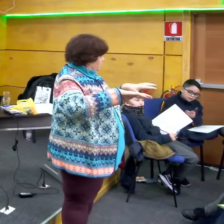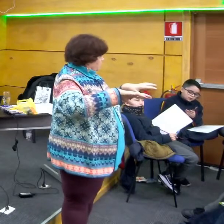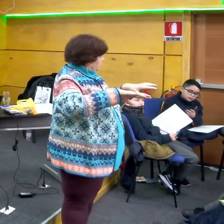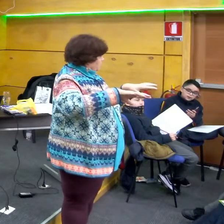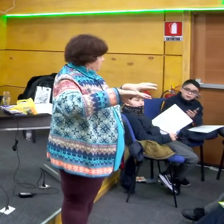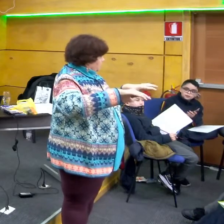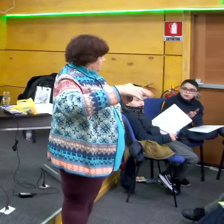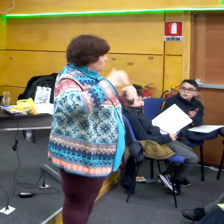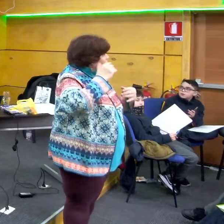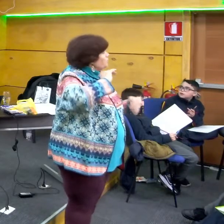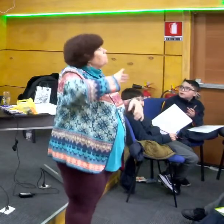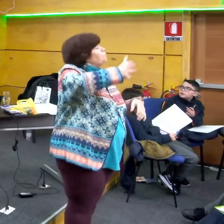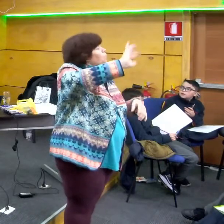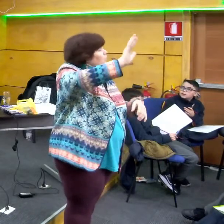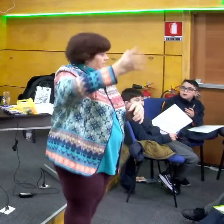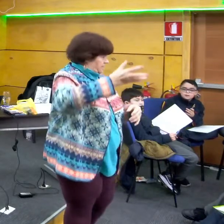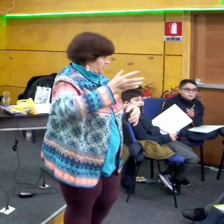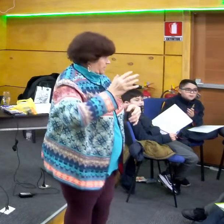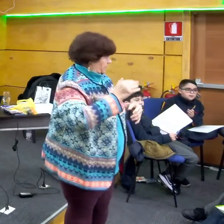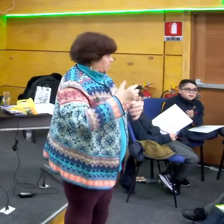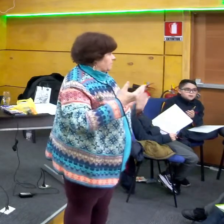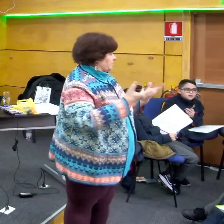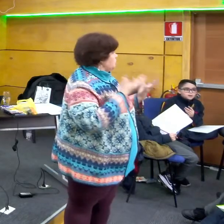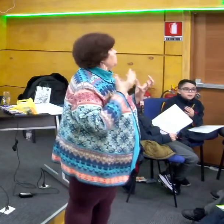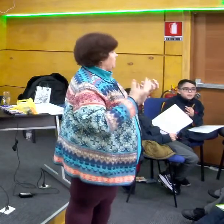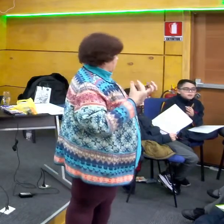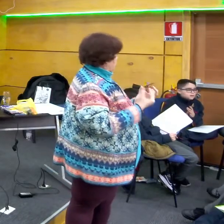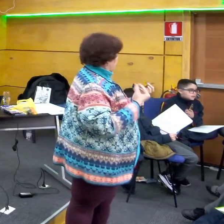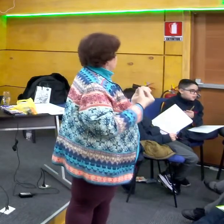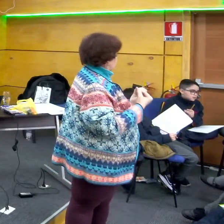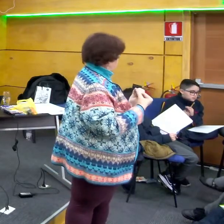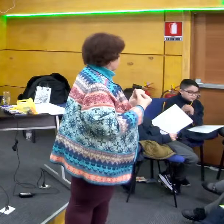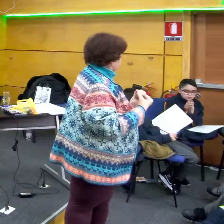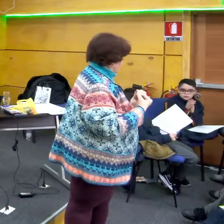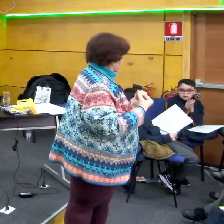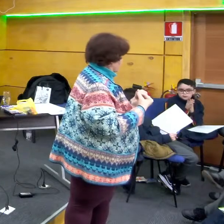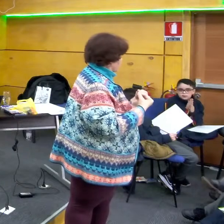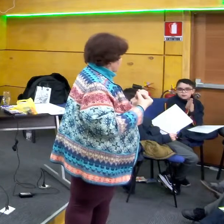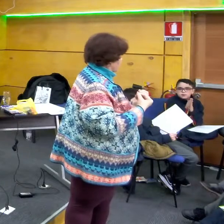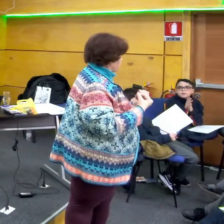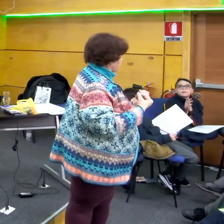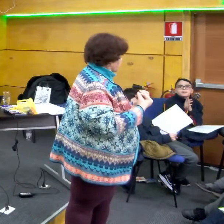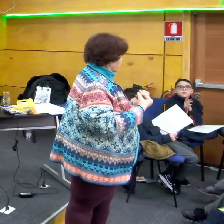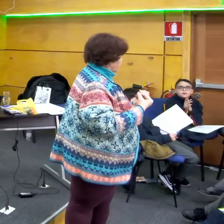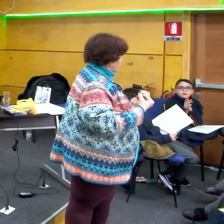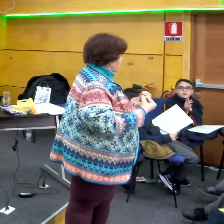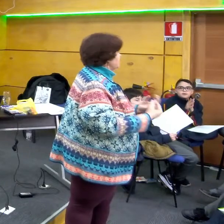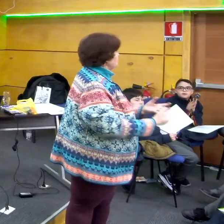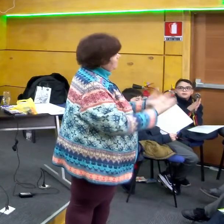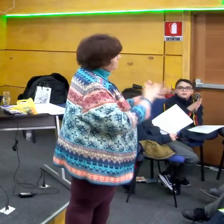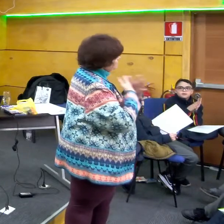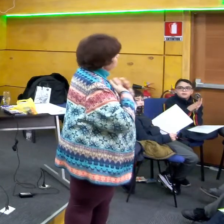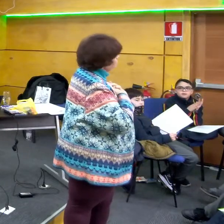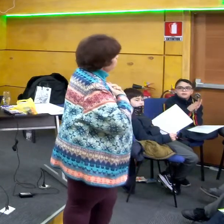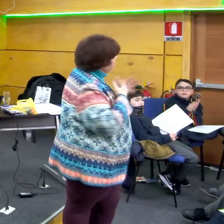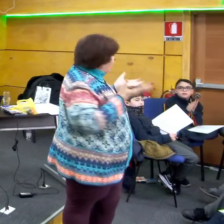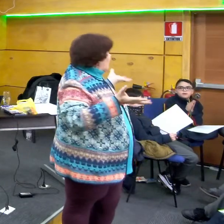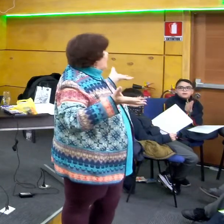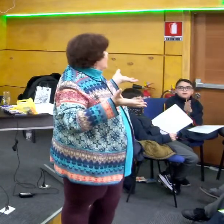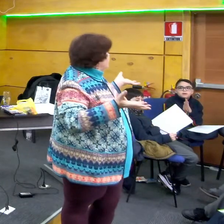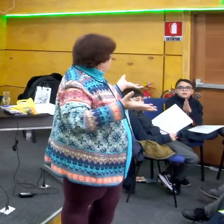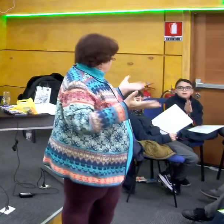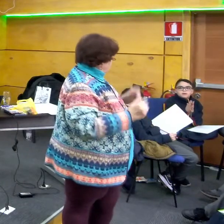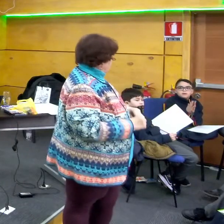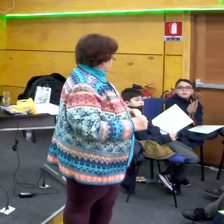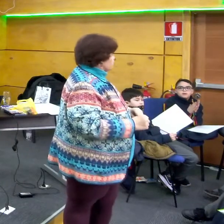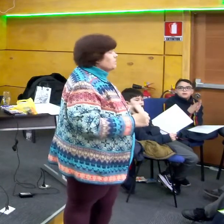much. You want your voice to be the one that they listen to. But sometimes it's good to